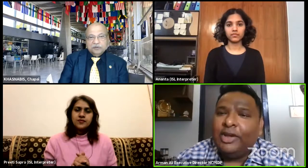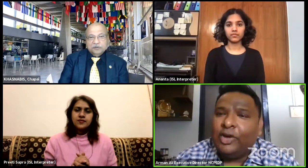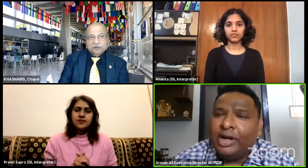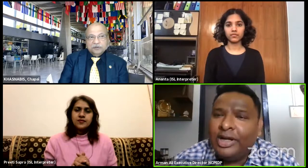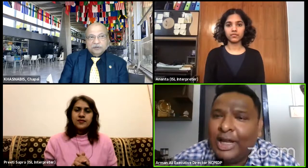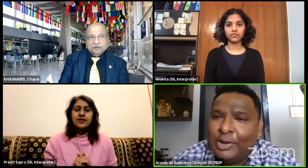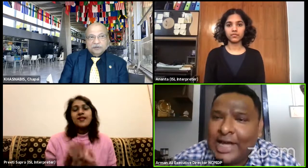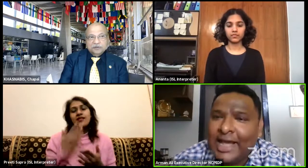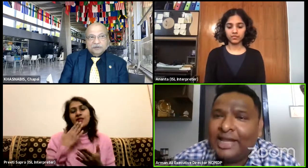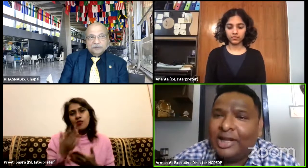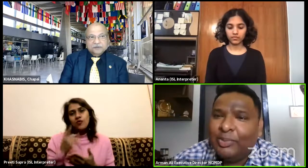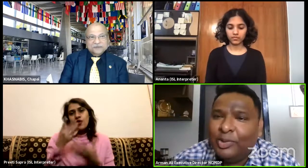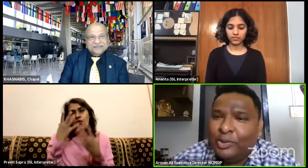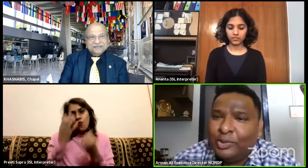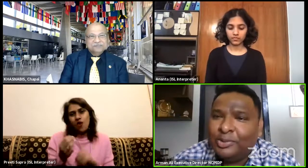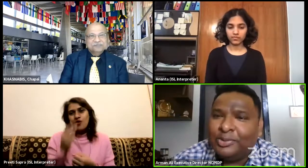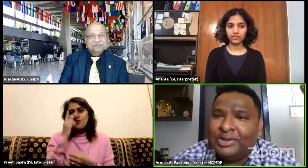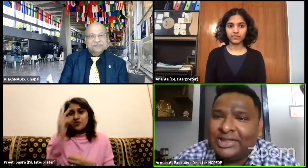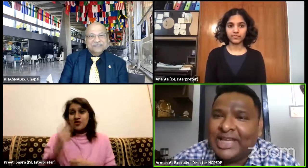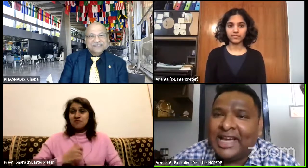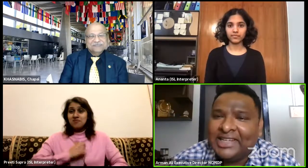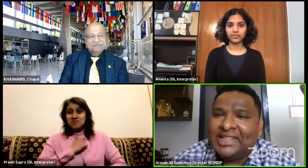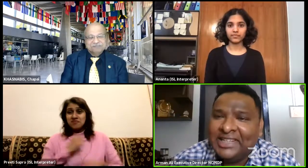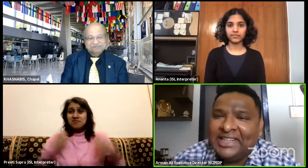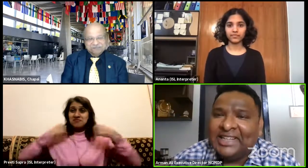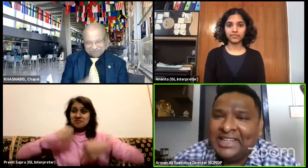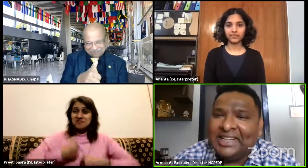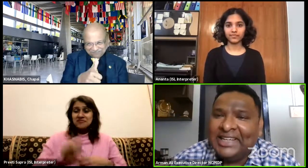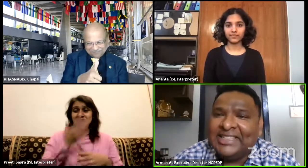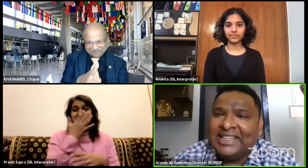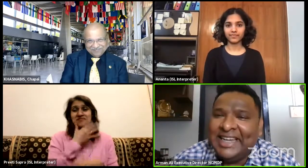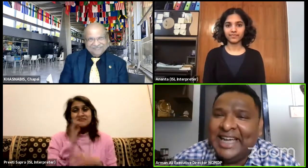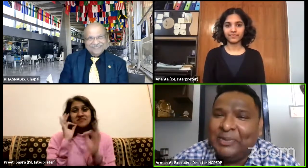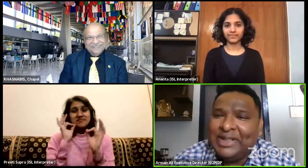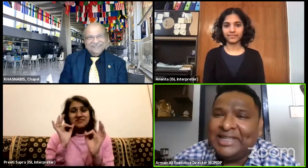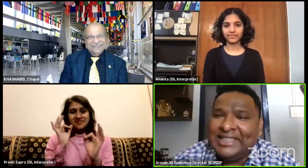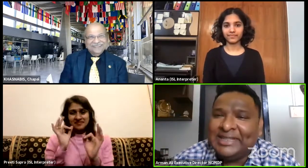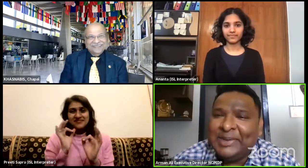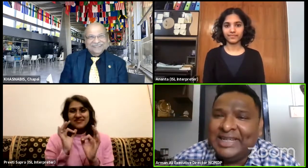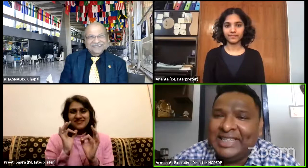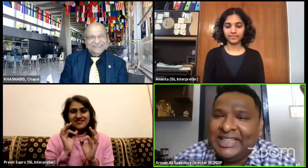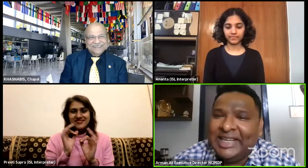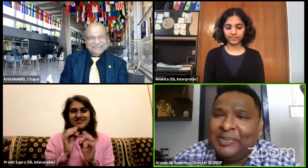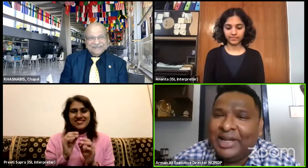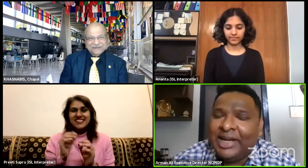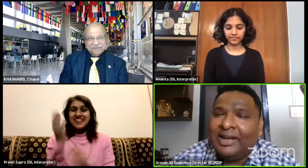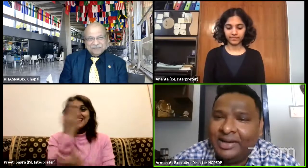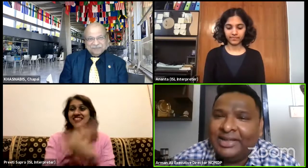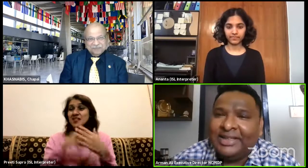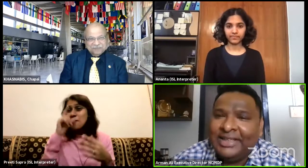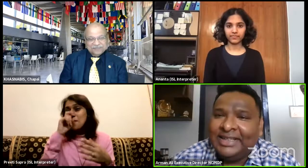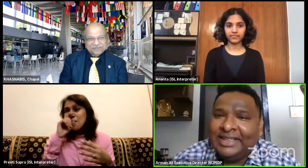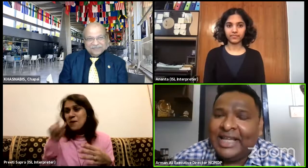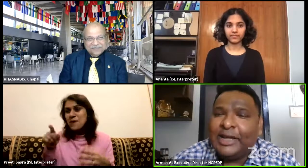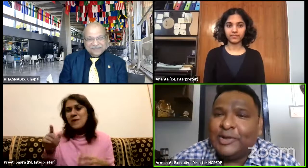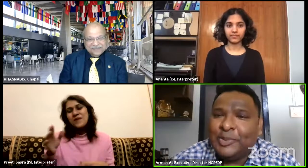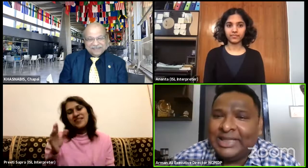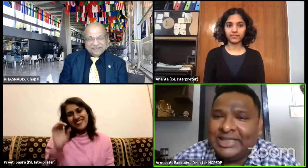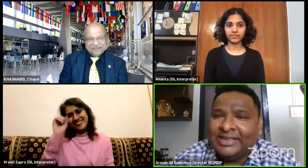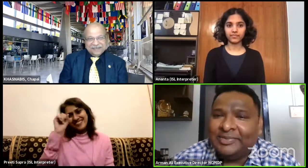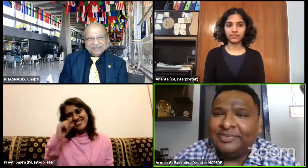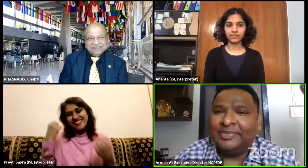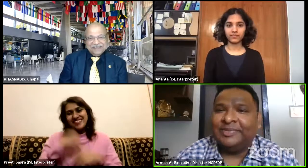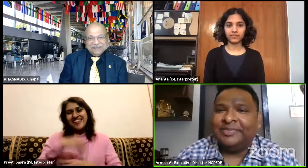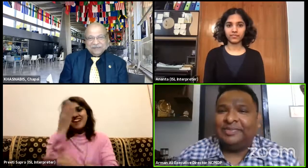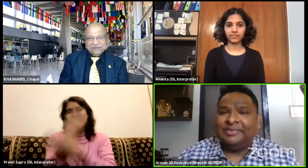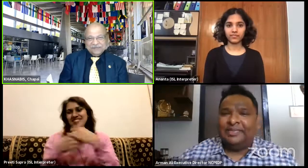really like your yellow tie and the blue jacket. It's in line with the disability theme and the color. Thank you so